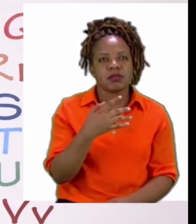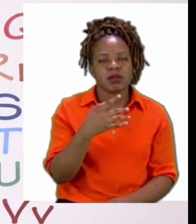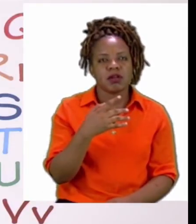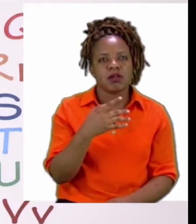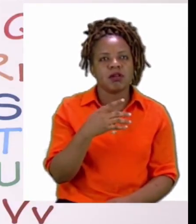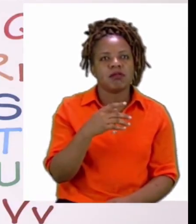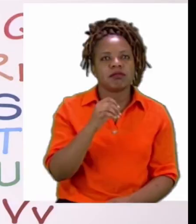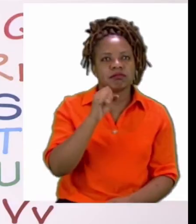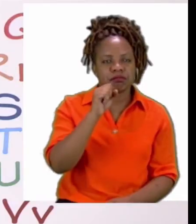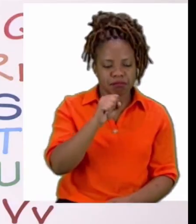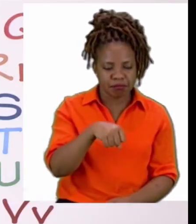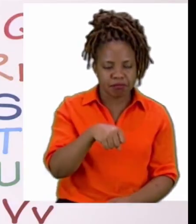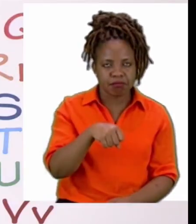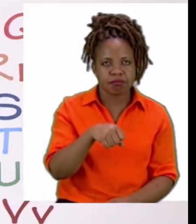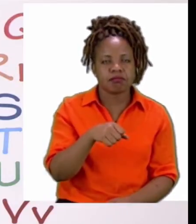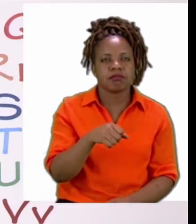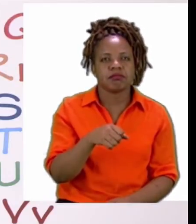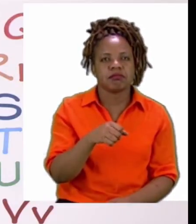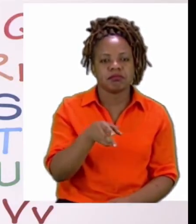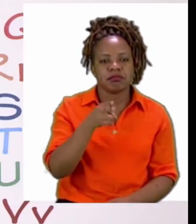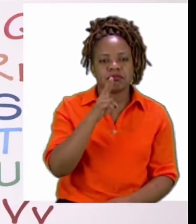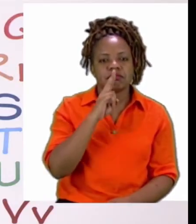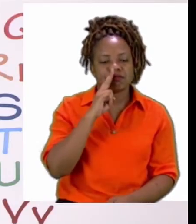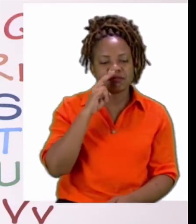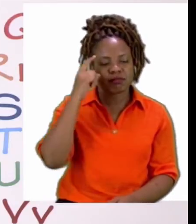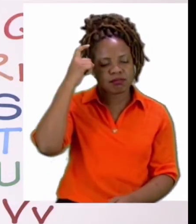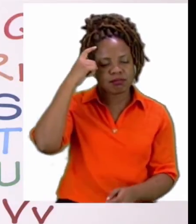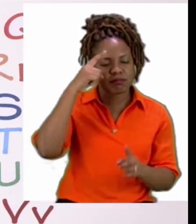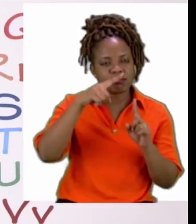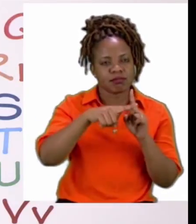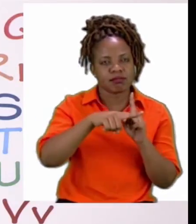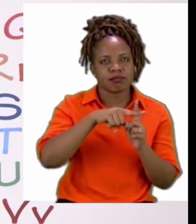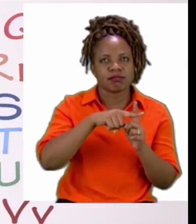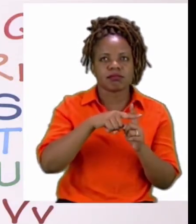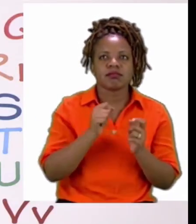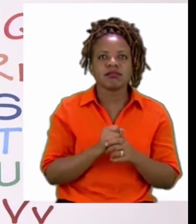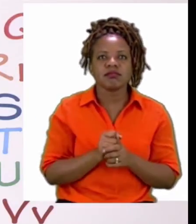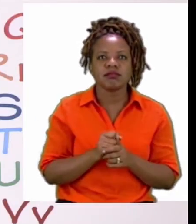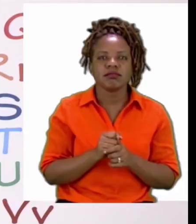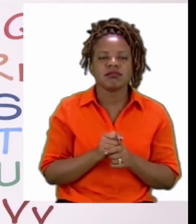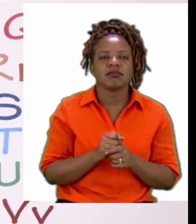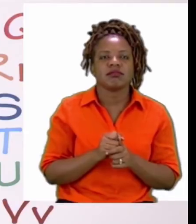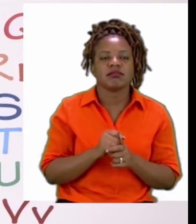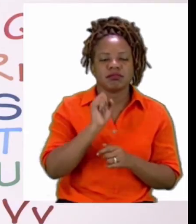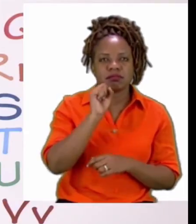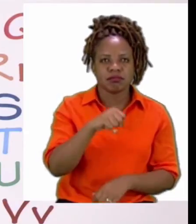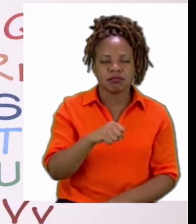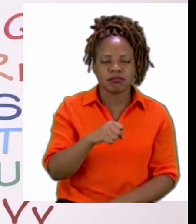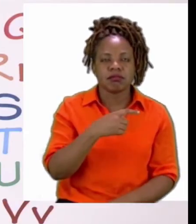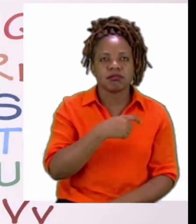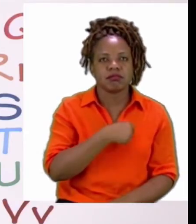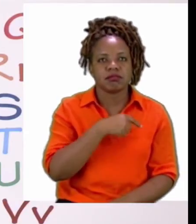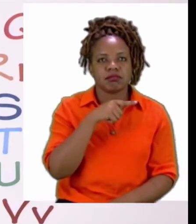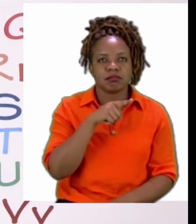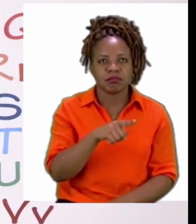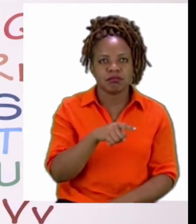are answering positively. So we say yes, she did if we are talking